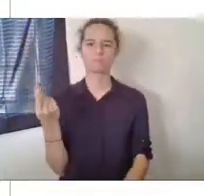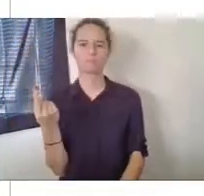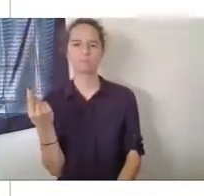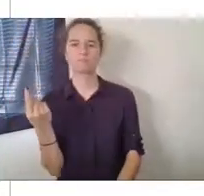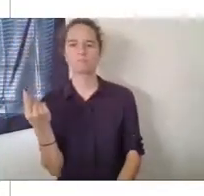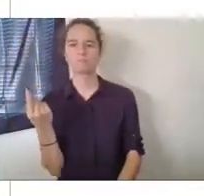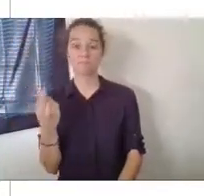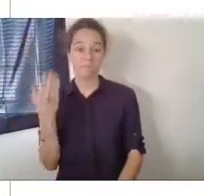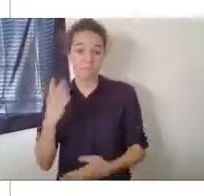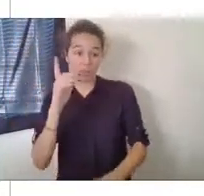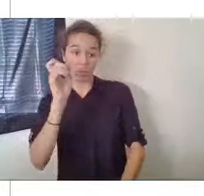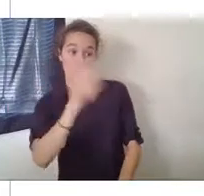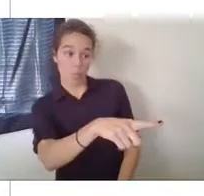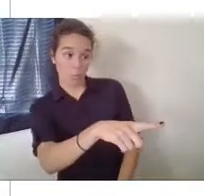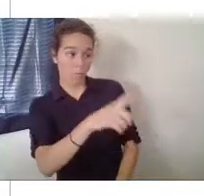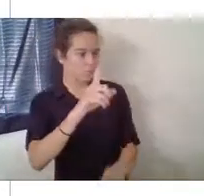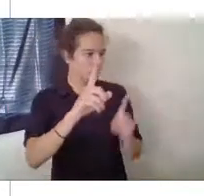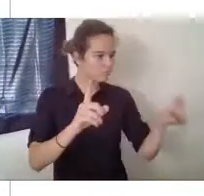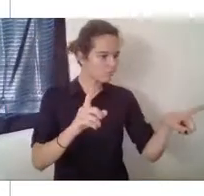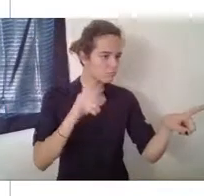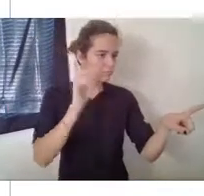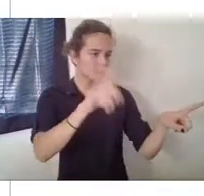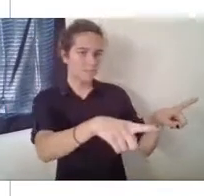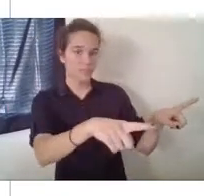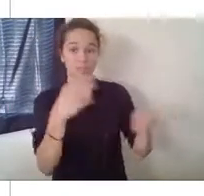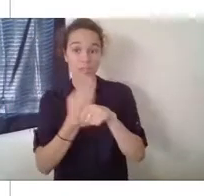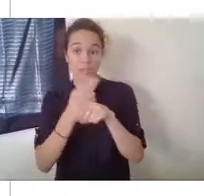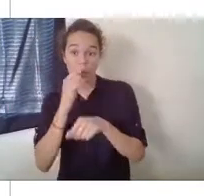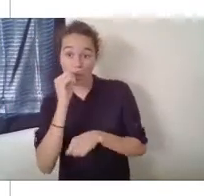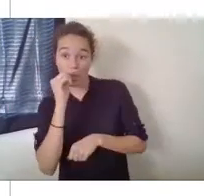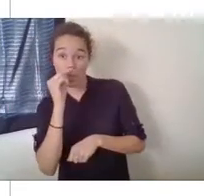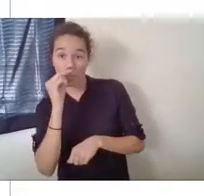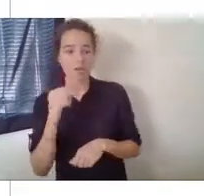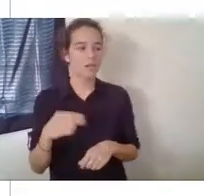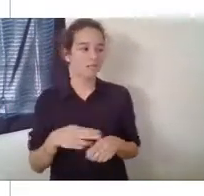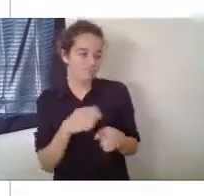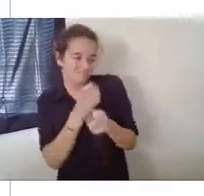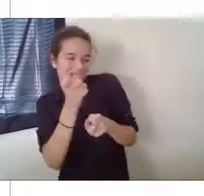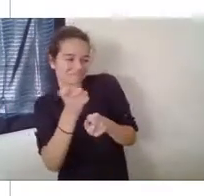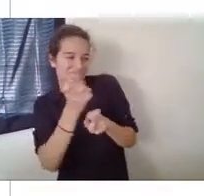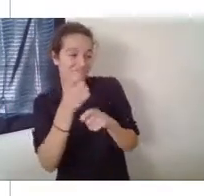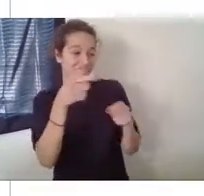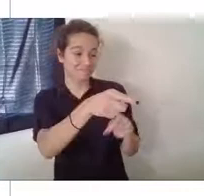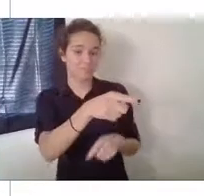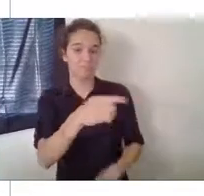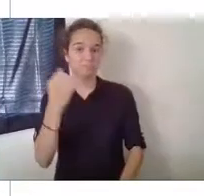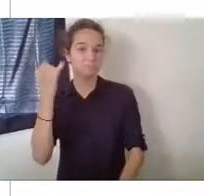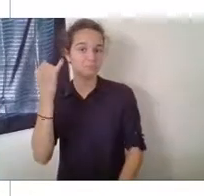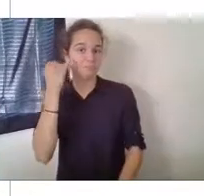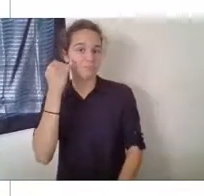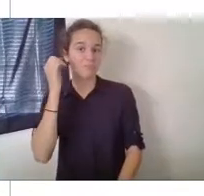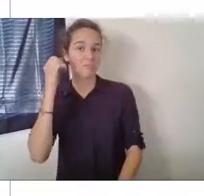humor. Or you can disrupt the audience. As students, we hate being cold called, but we know it's effective,